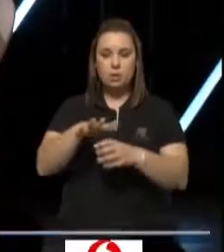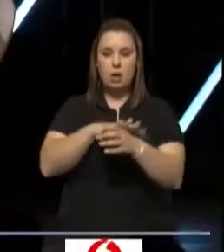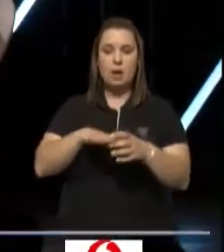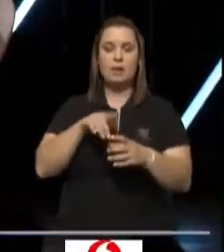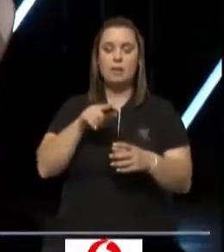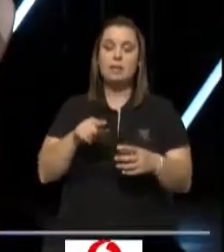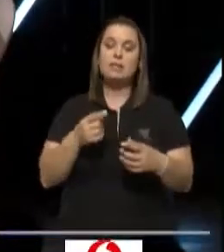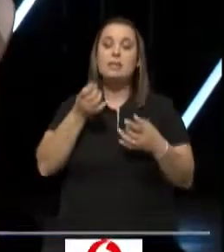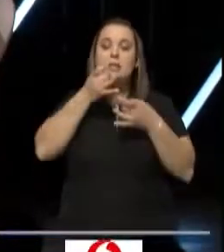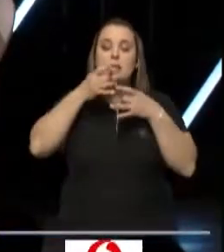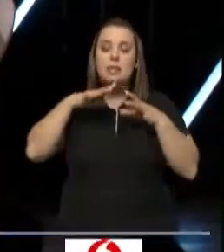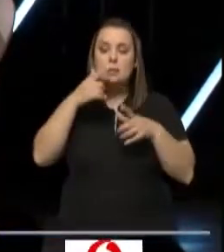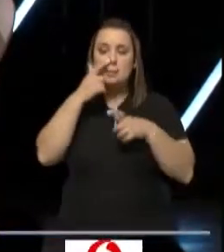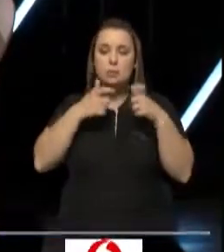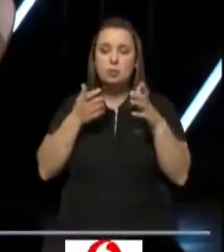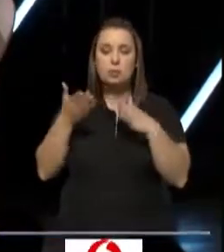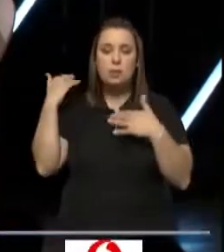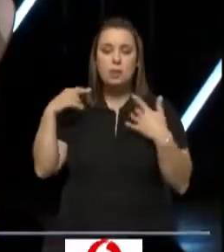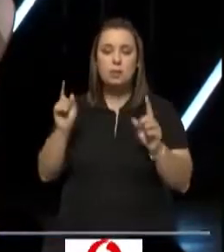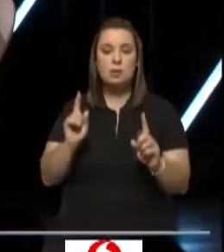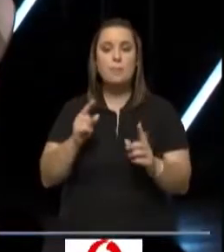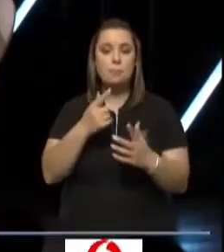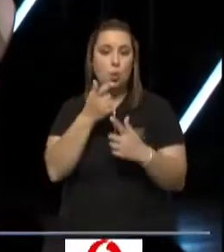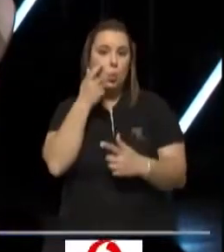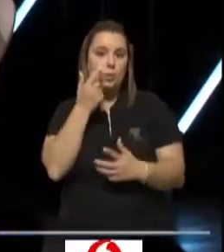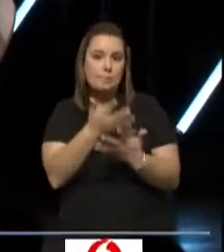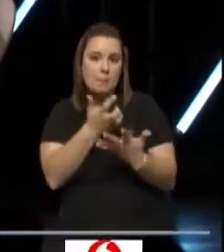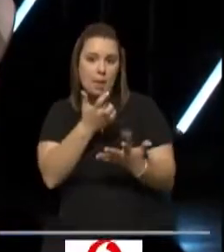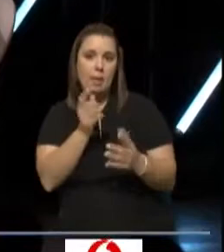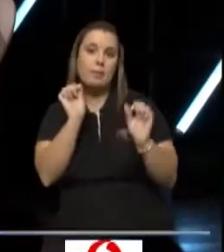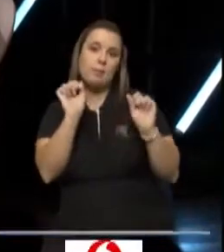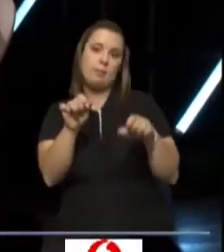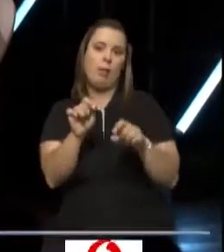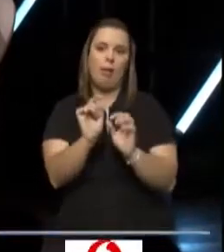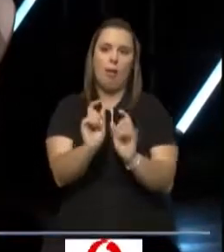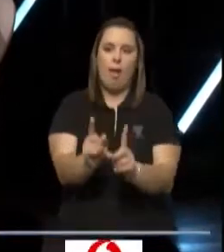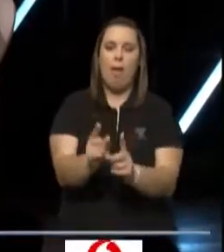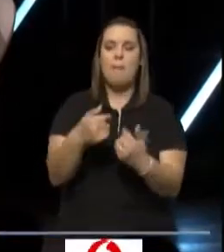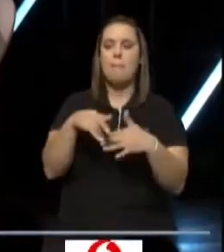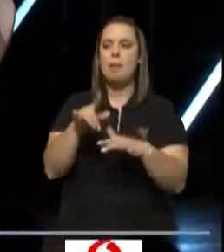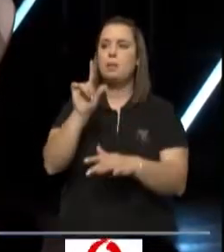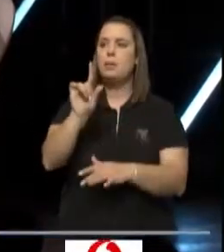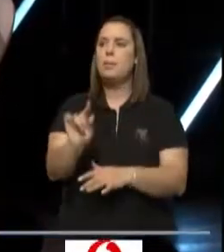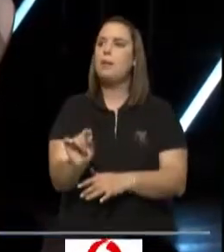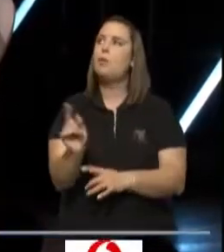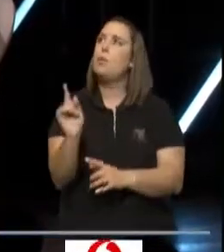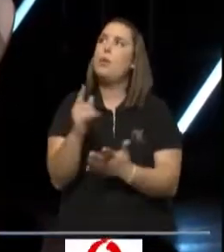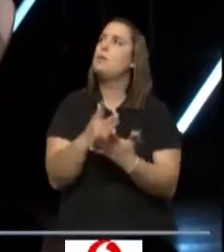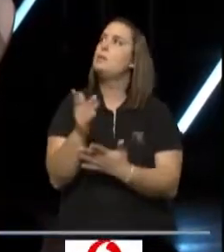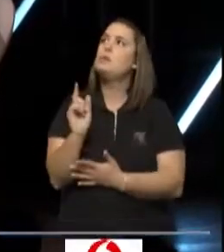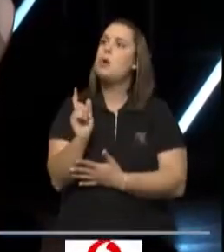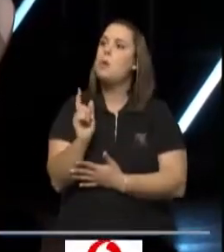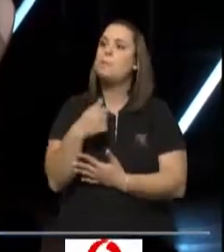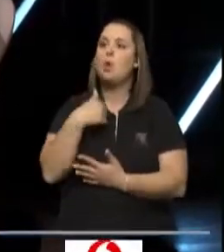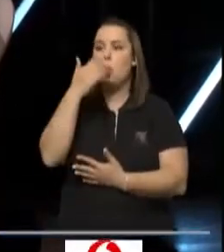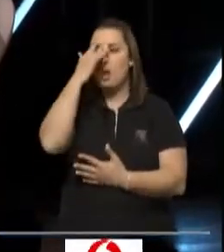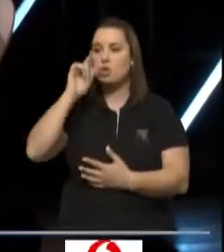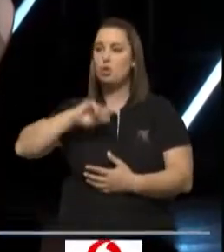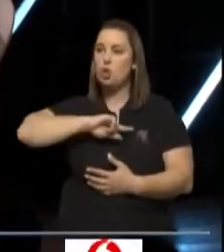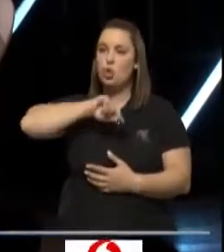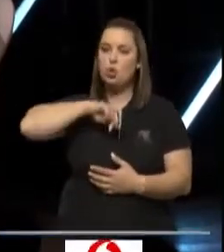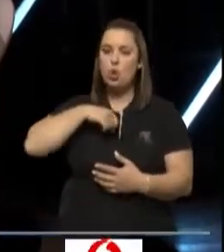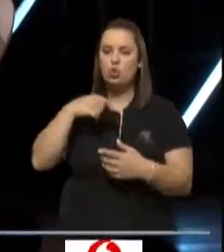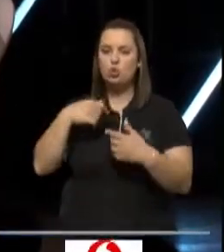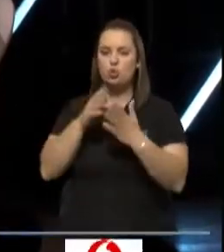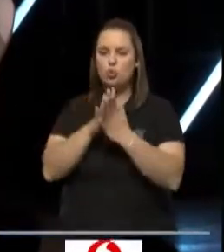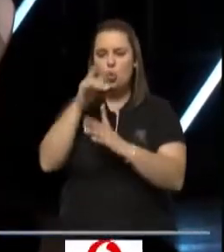for us to invest in these areas and leave nobody behind. Is that recognition too? I believe.